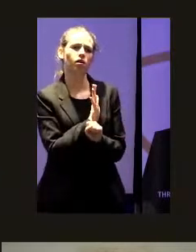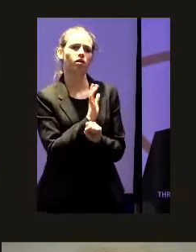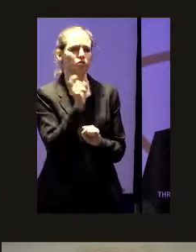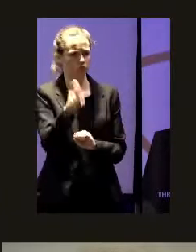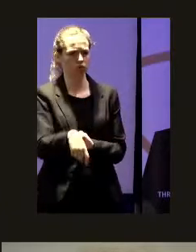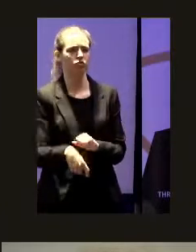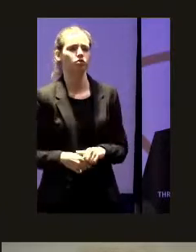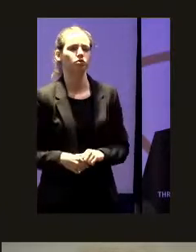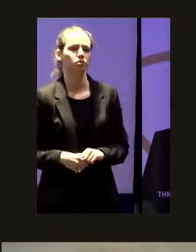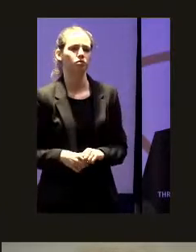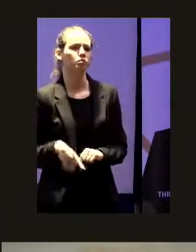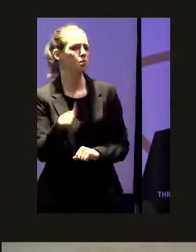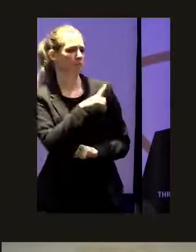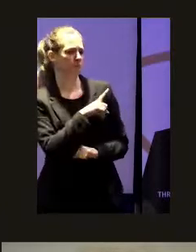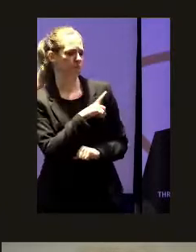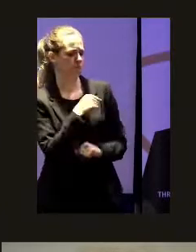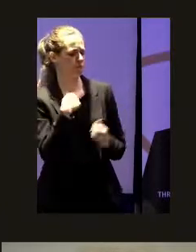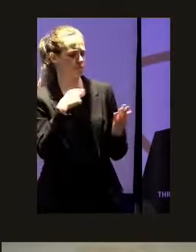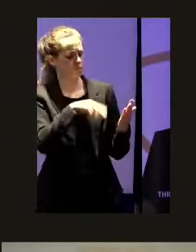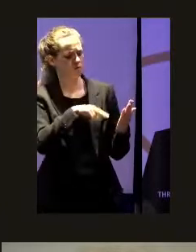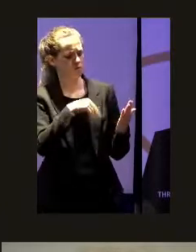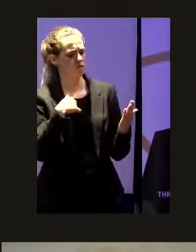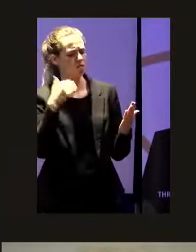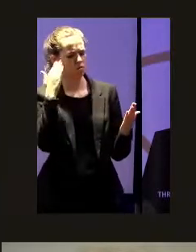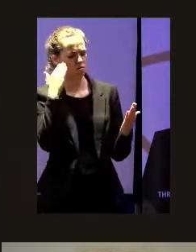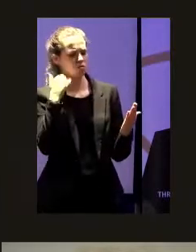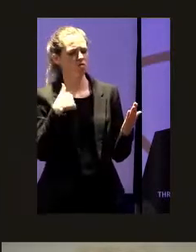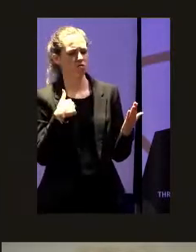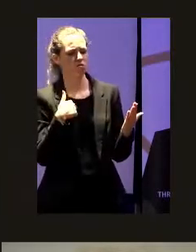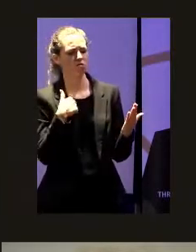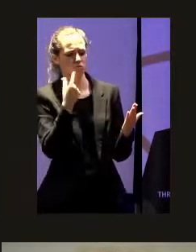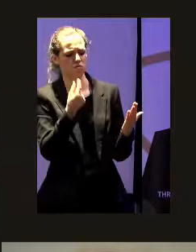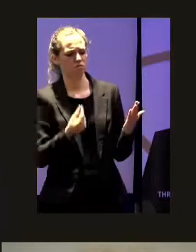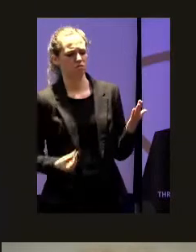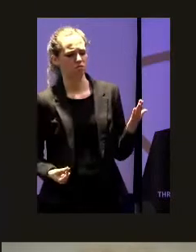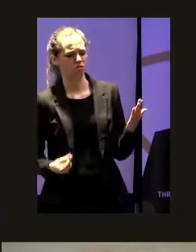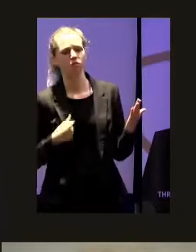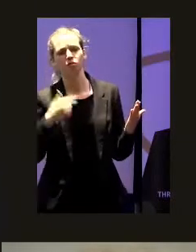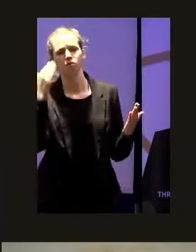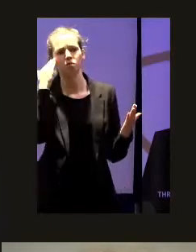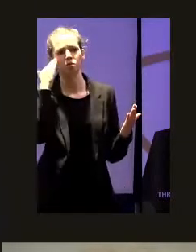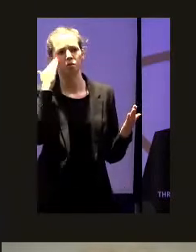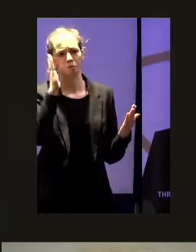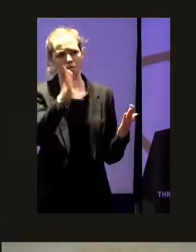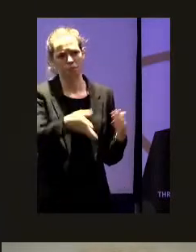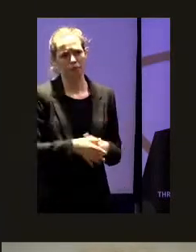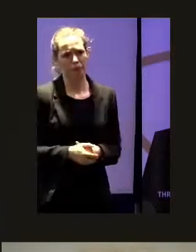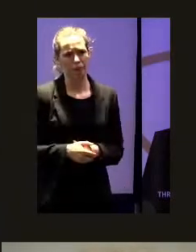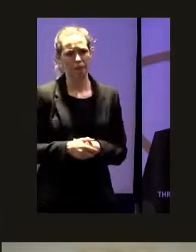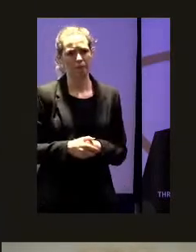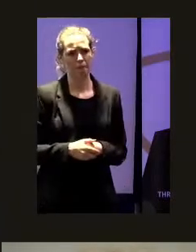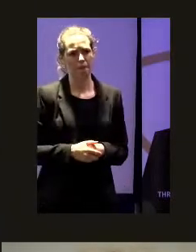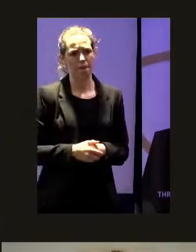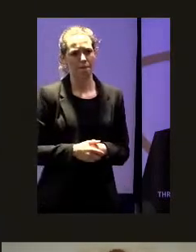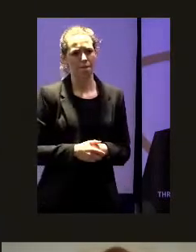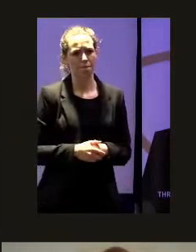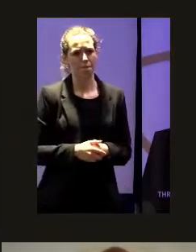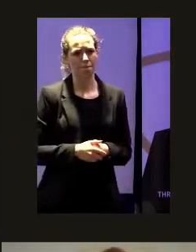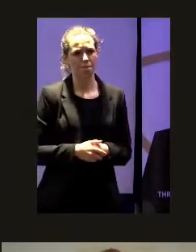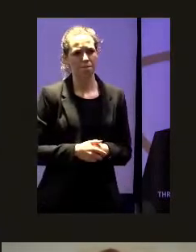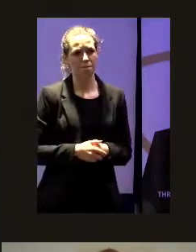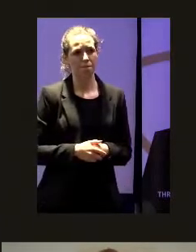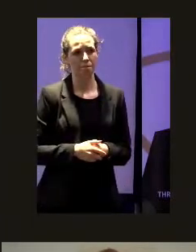also on board on the developments in terms of the stages where the drafts are, because you'll be